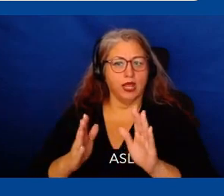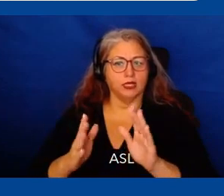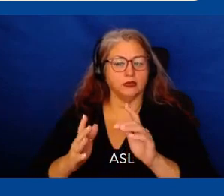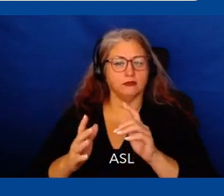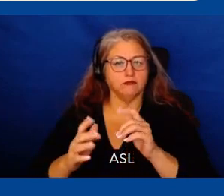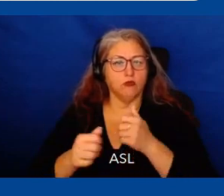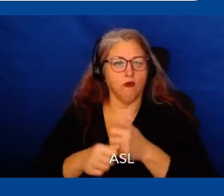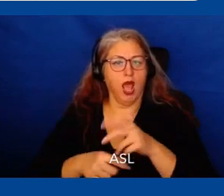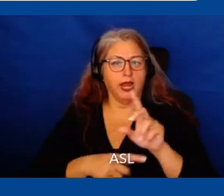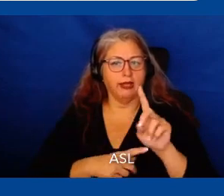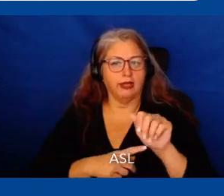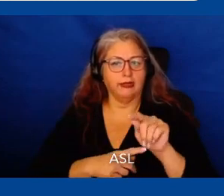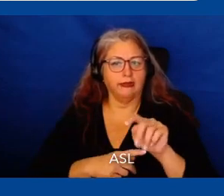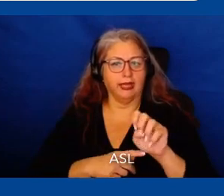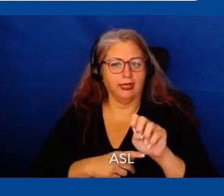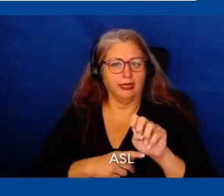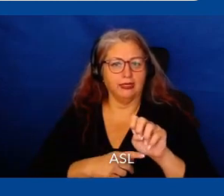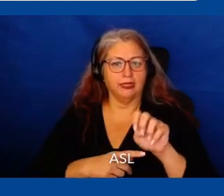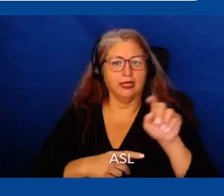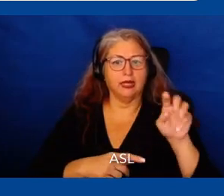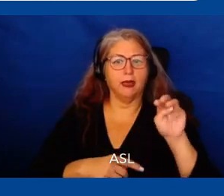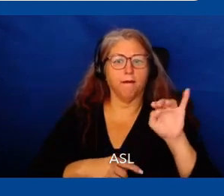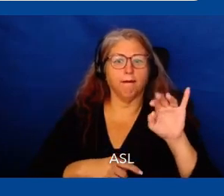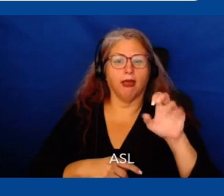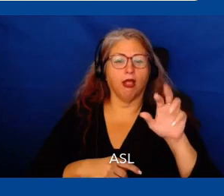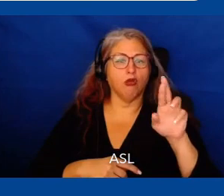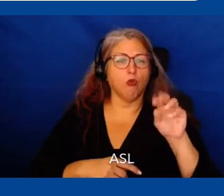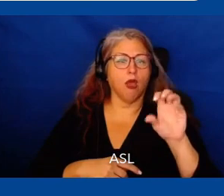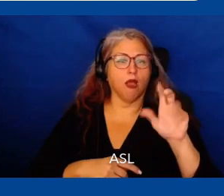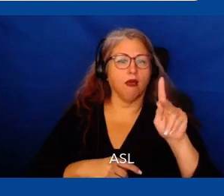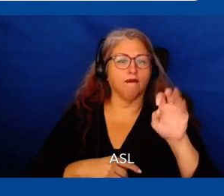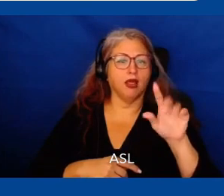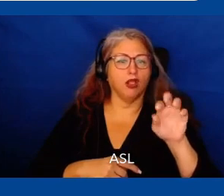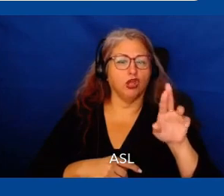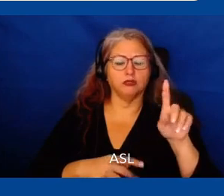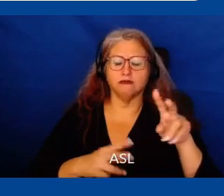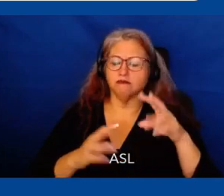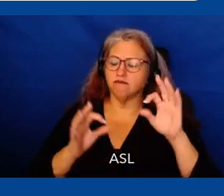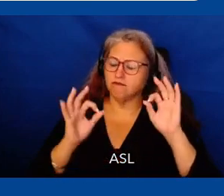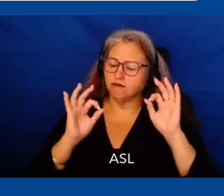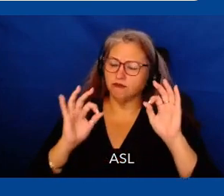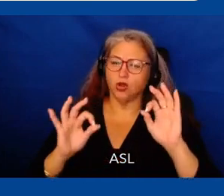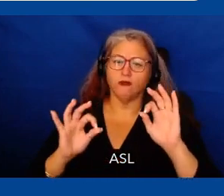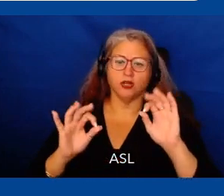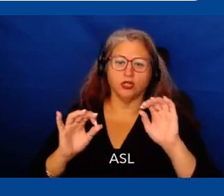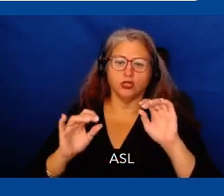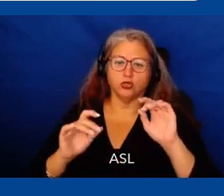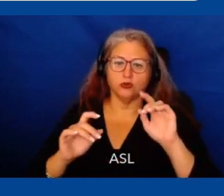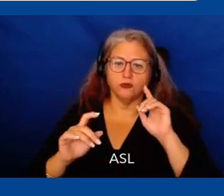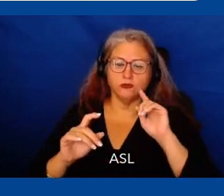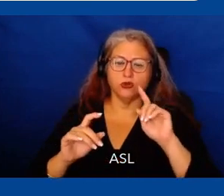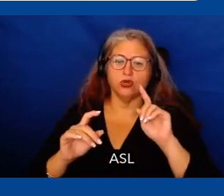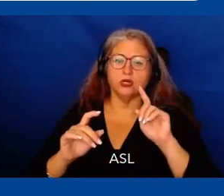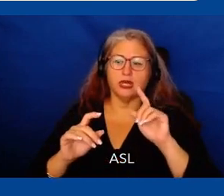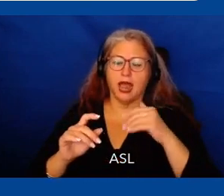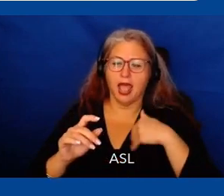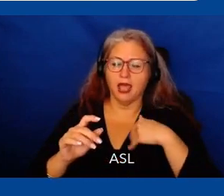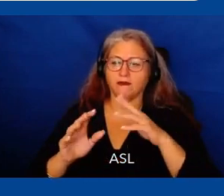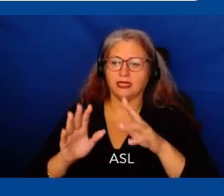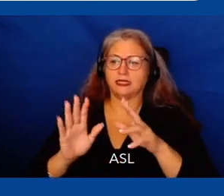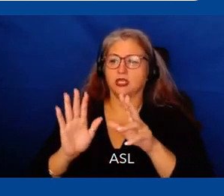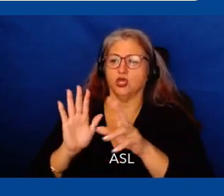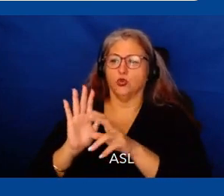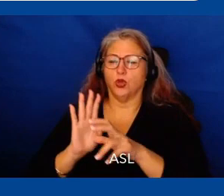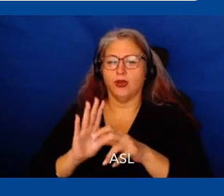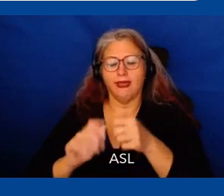date. So, and Mike Rockefeller had been very reliable on that. Like, like in every recording,